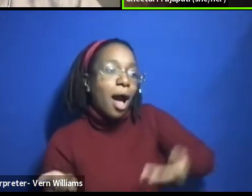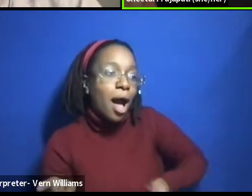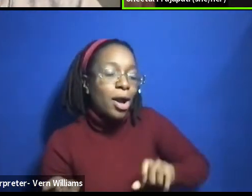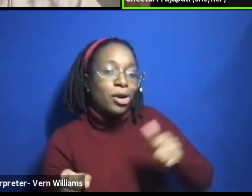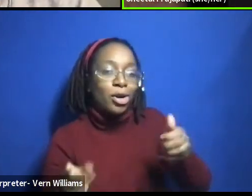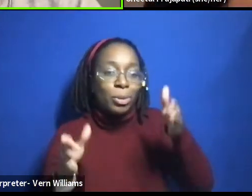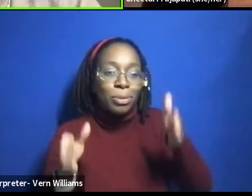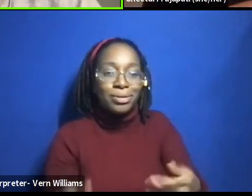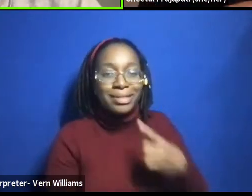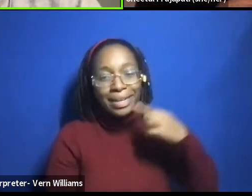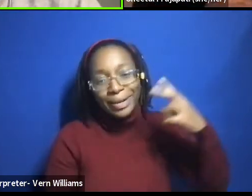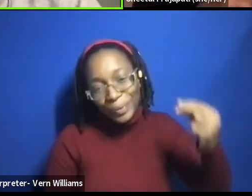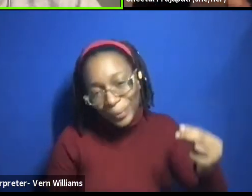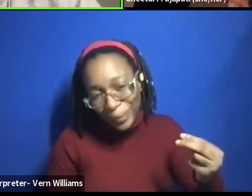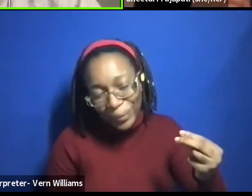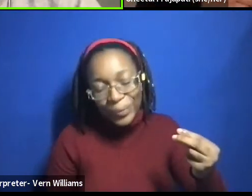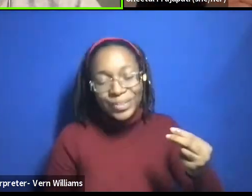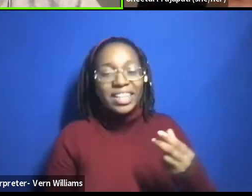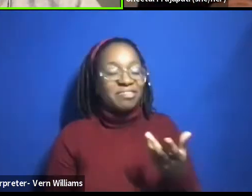I mean,